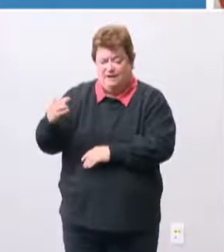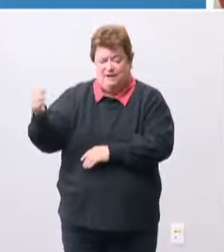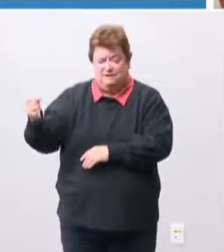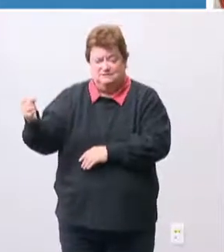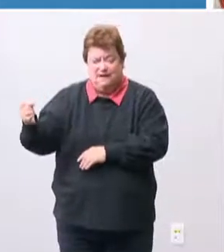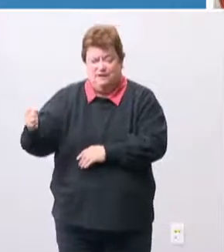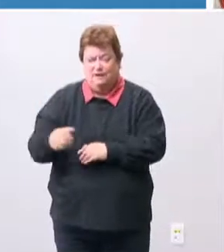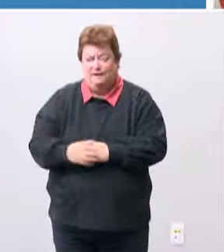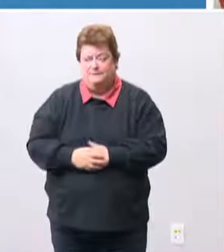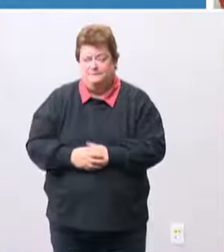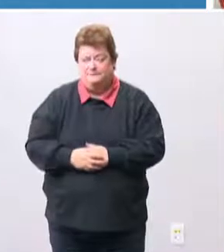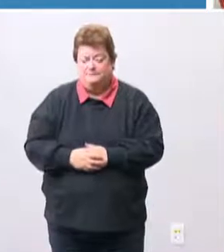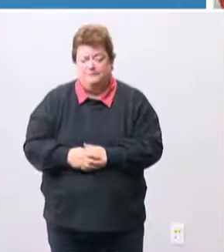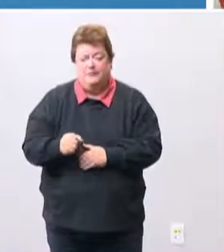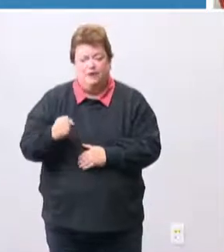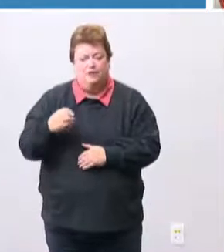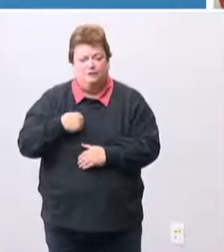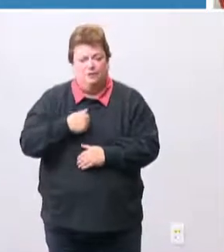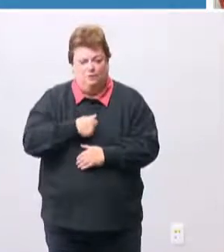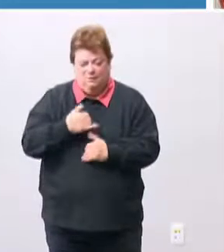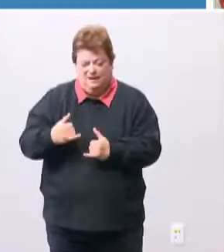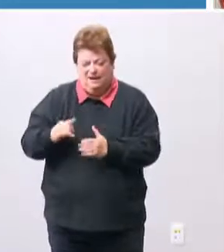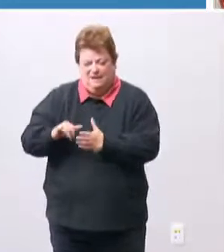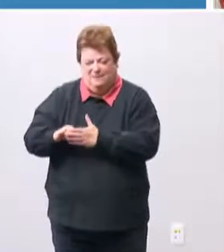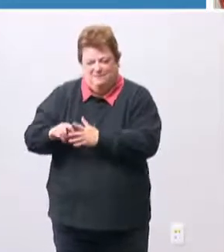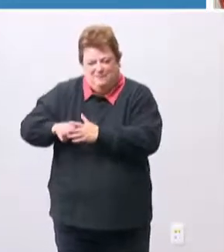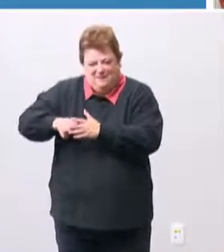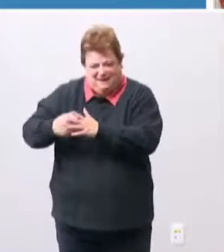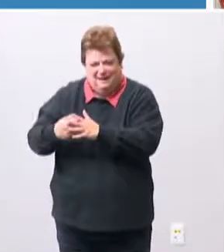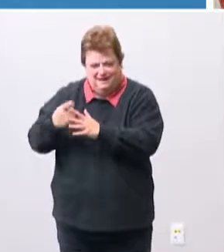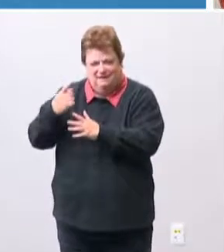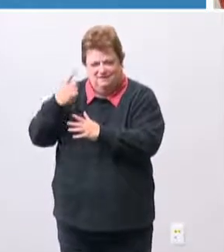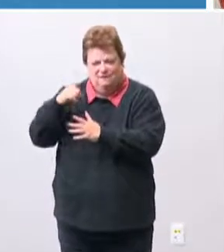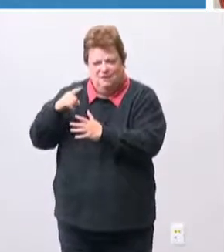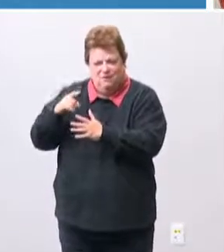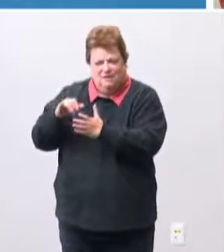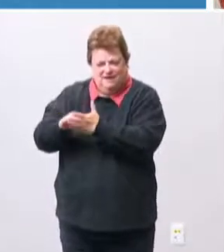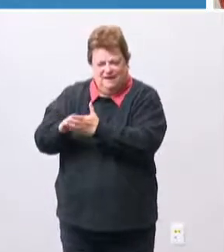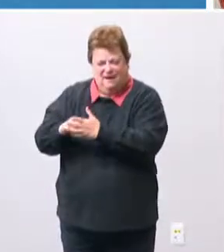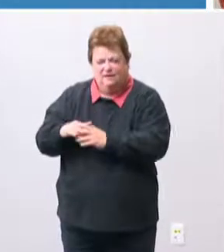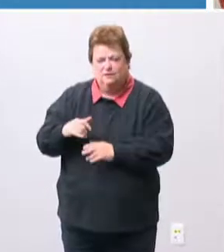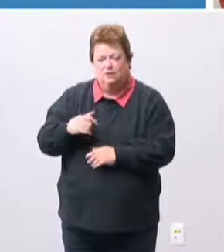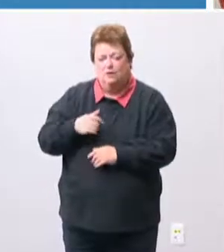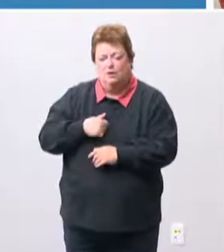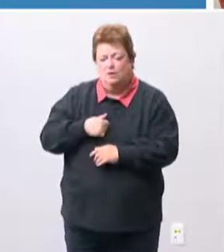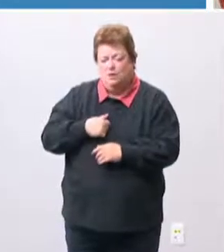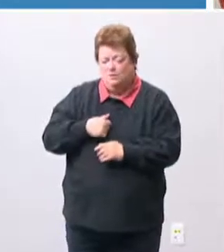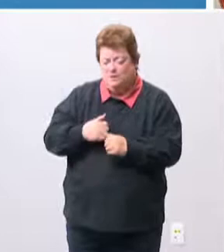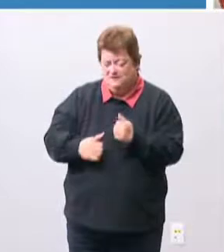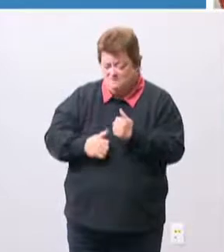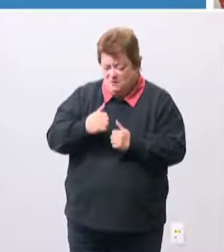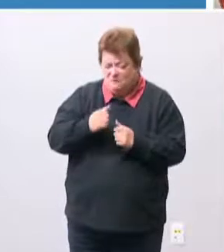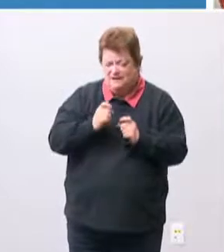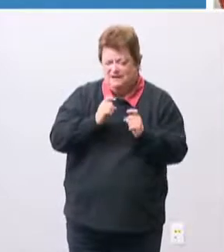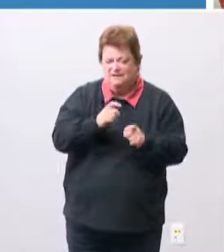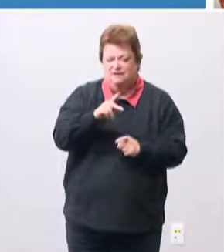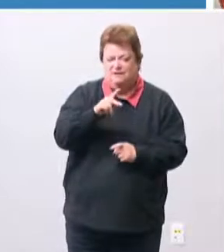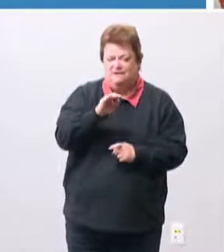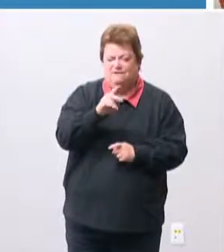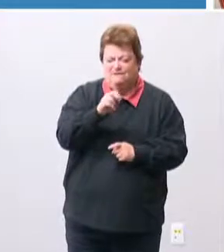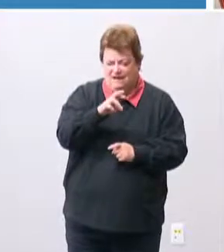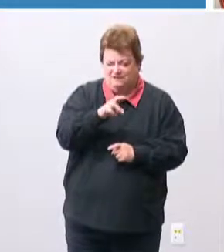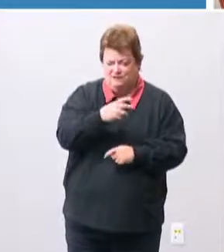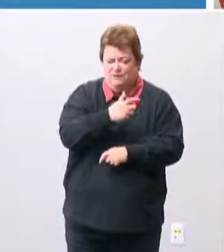Saturday. So we're in the initial phase of reaching out. We've primarily given Pfizer vaccine, but we